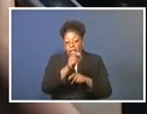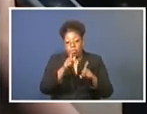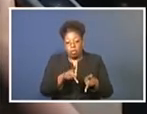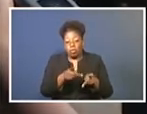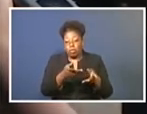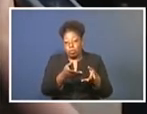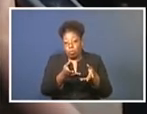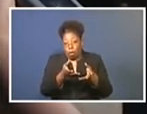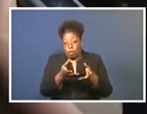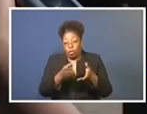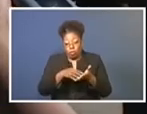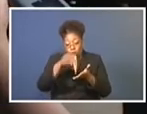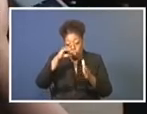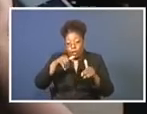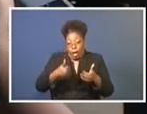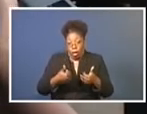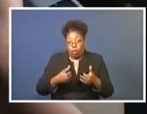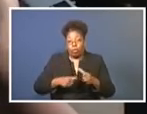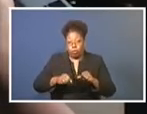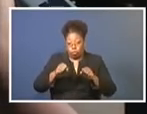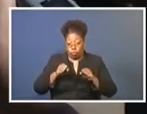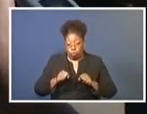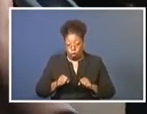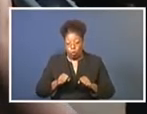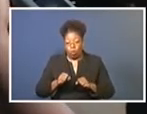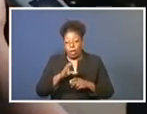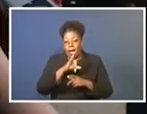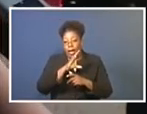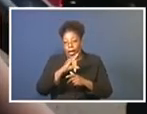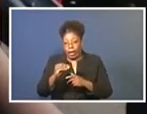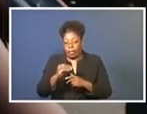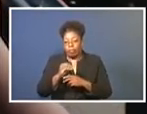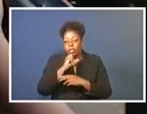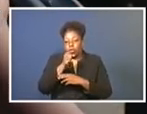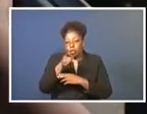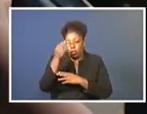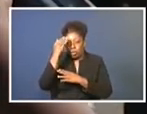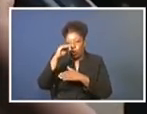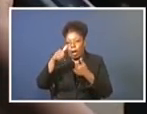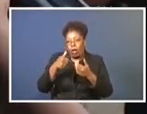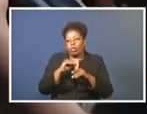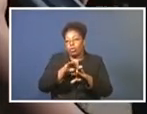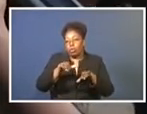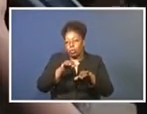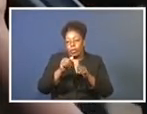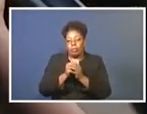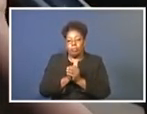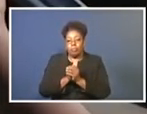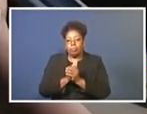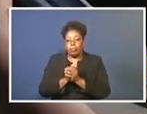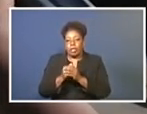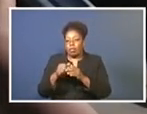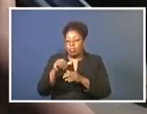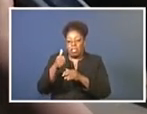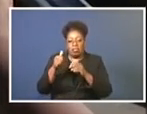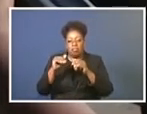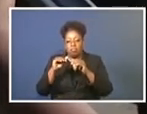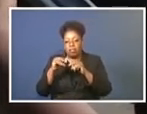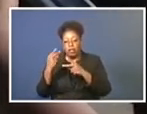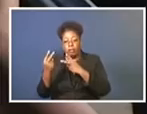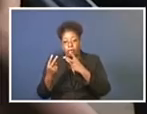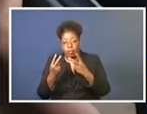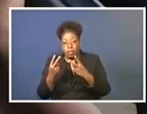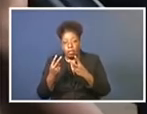fully vaccinated and that you know how to swim. Other opportunities we've been presented through the year are visiting clubs from New England,